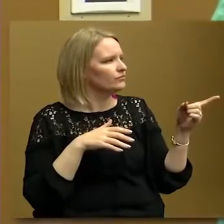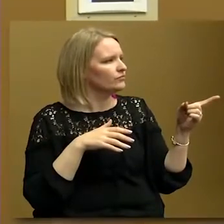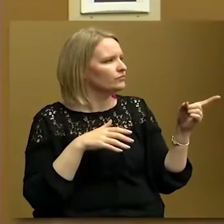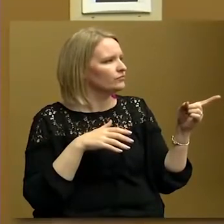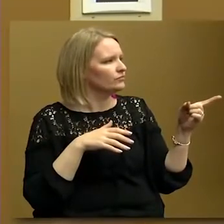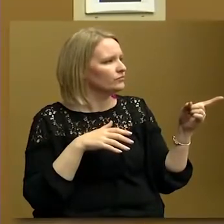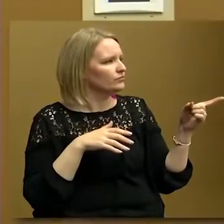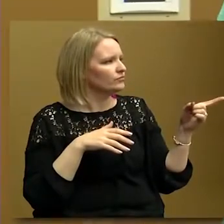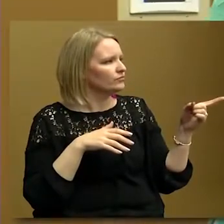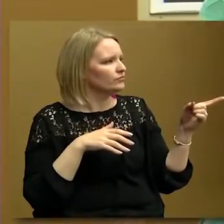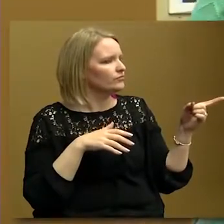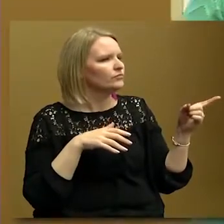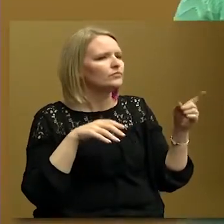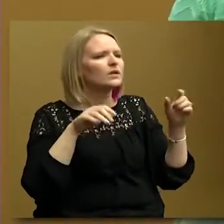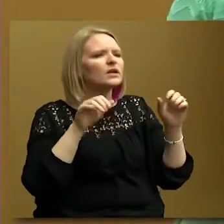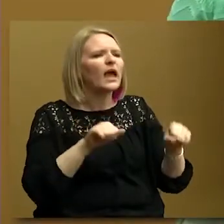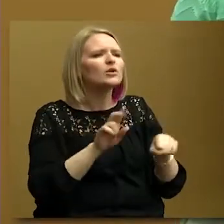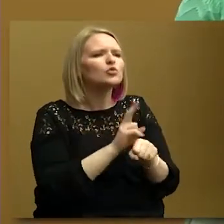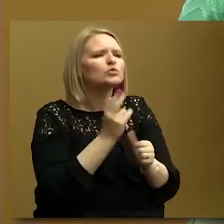can use this over and over.